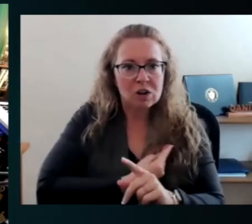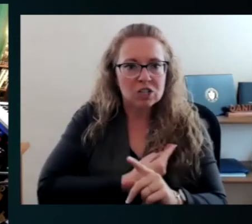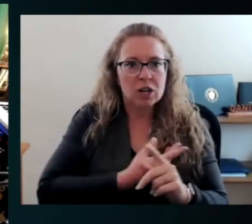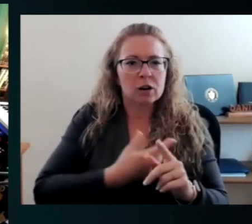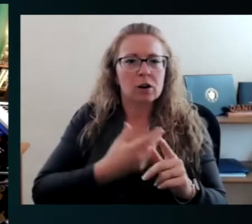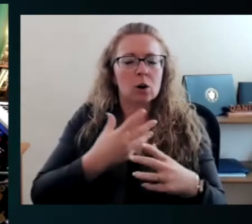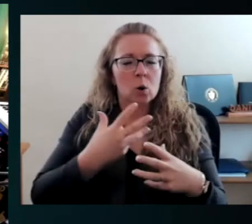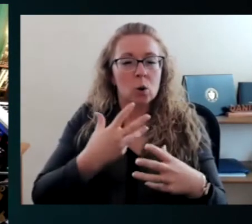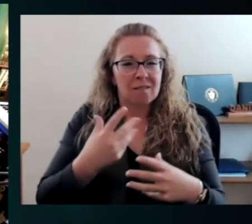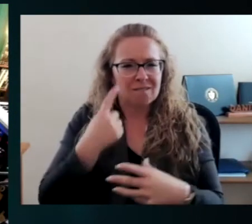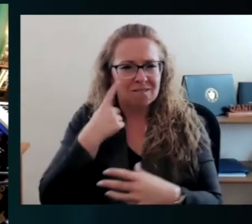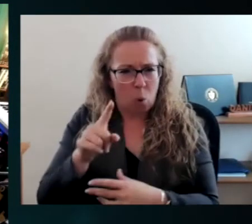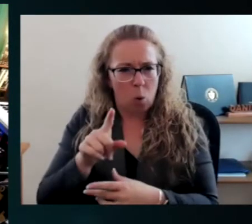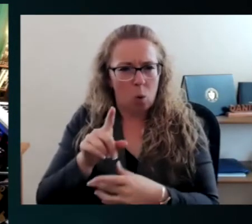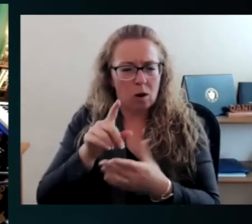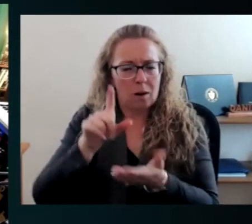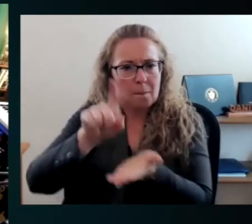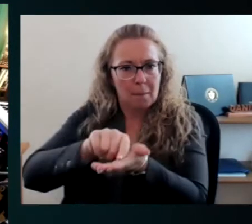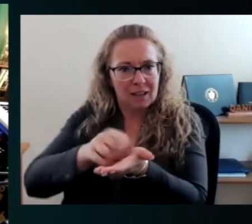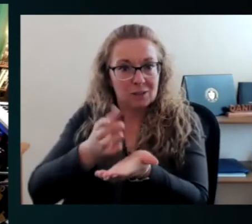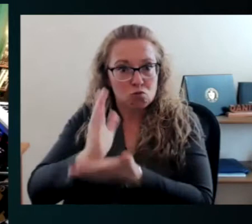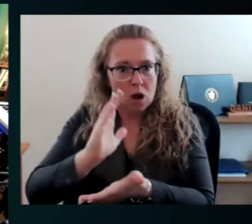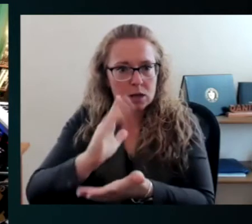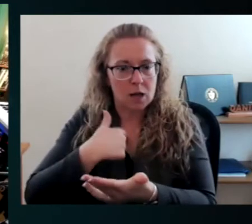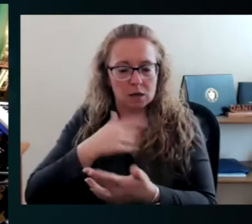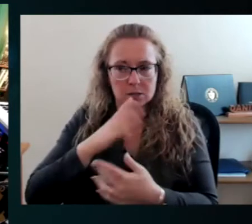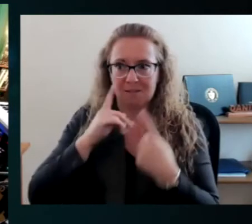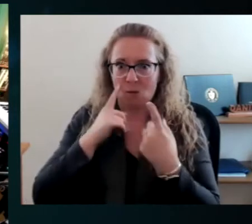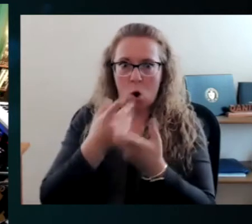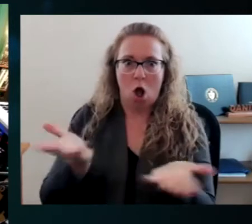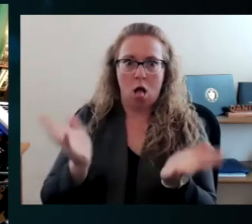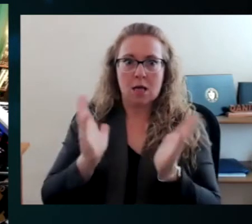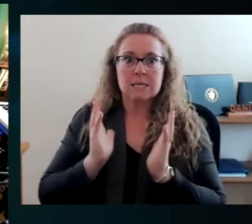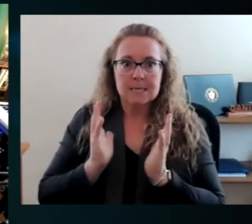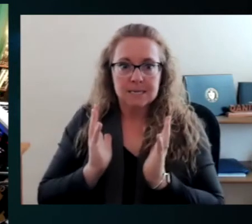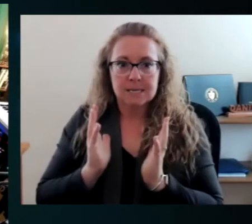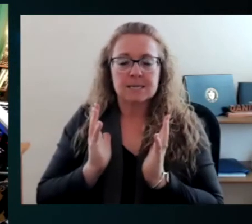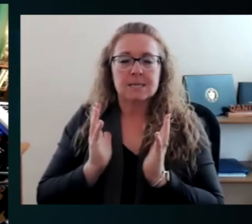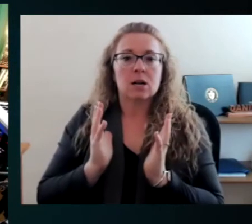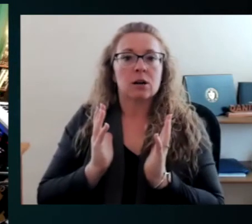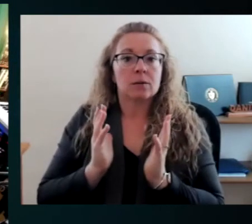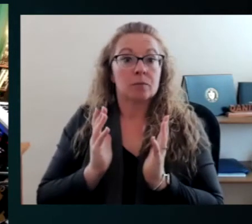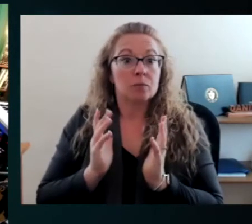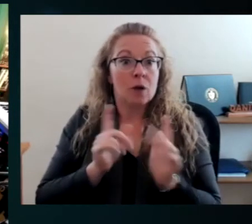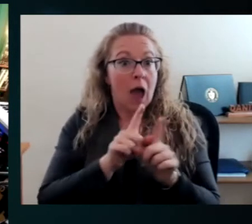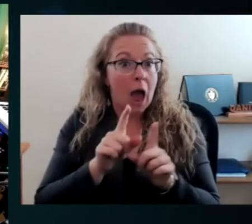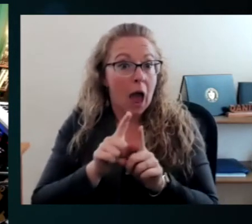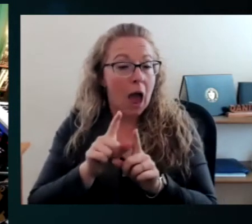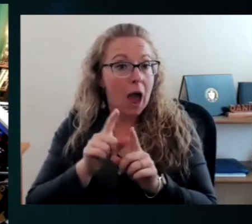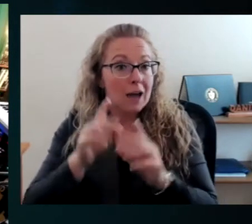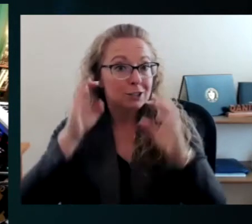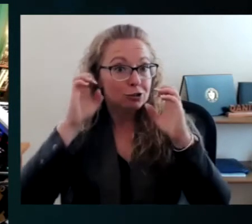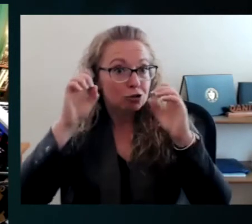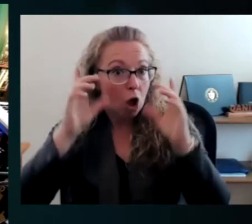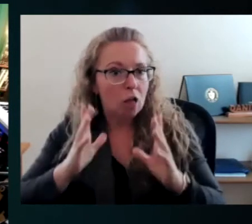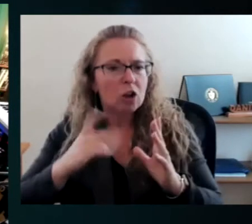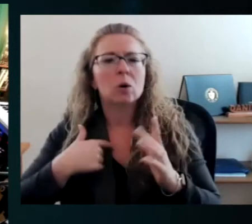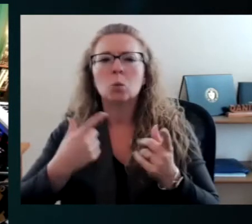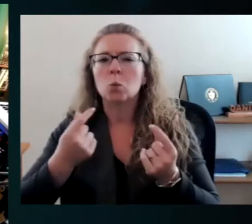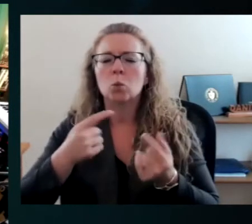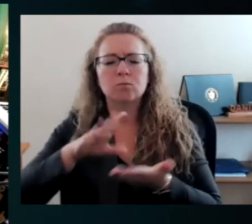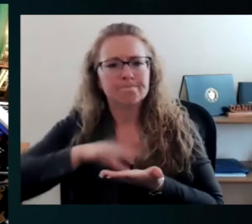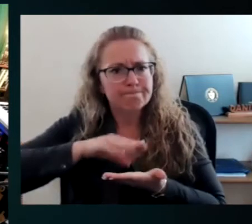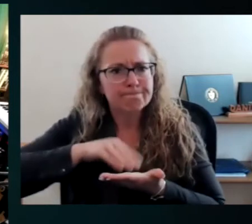rights. And so I did the thing that we're trained to do as scholars, and I educated myself as extremely